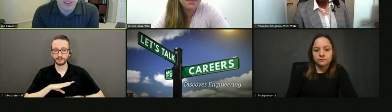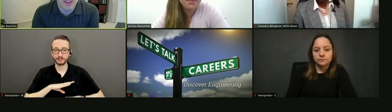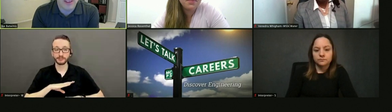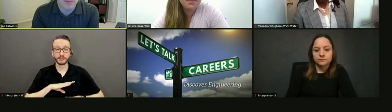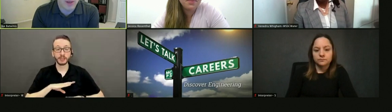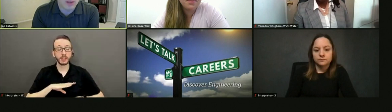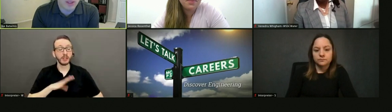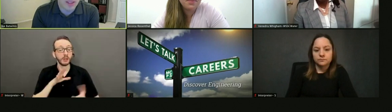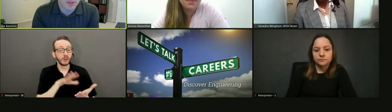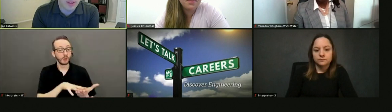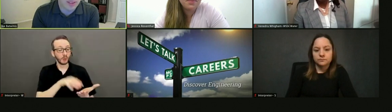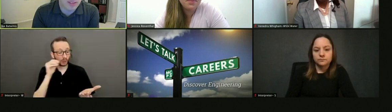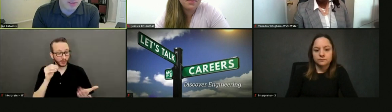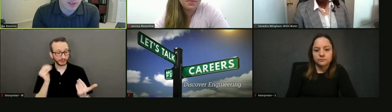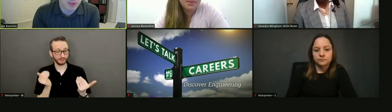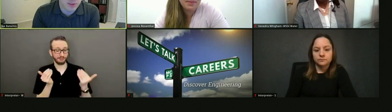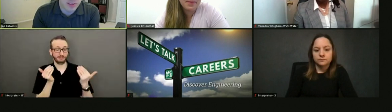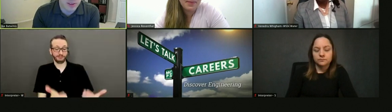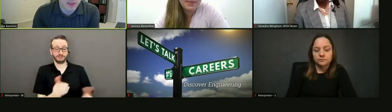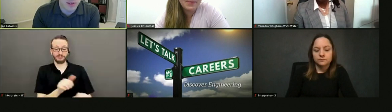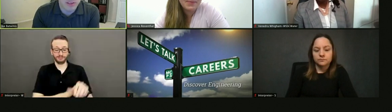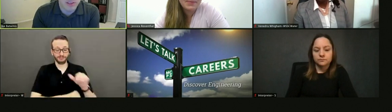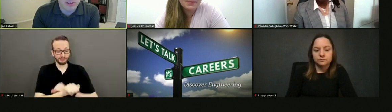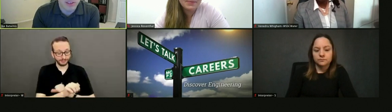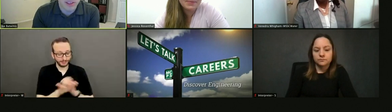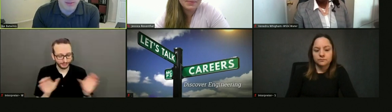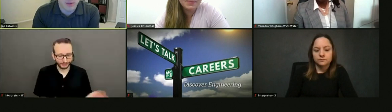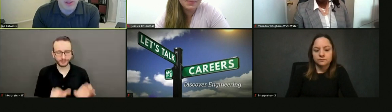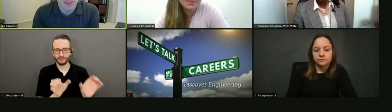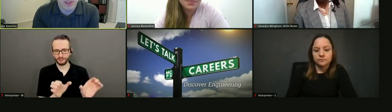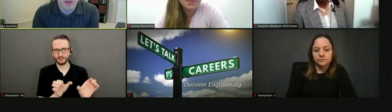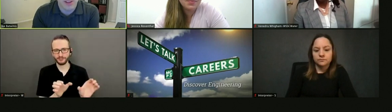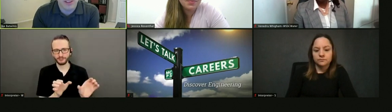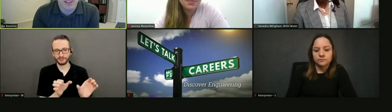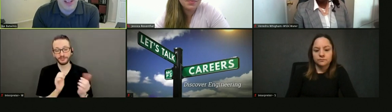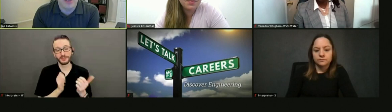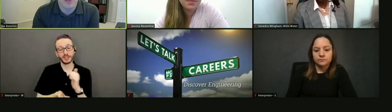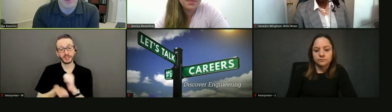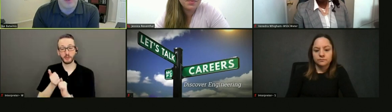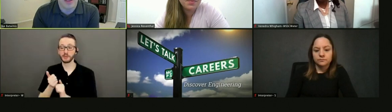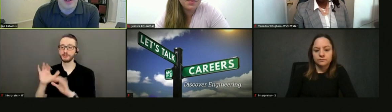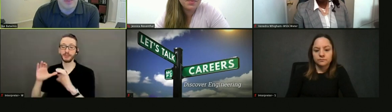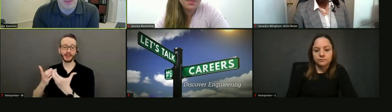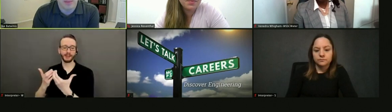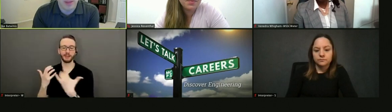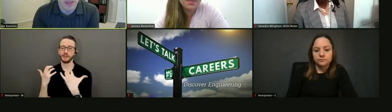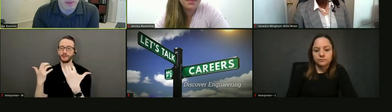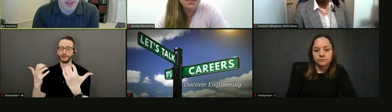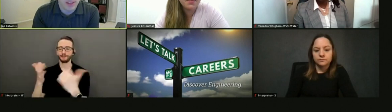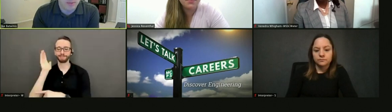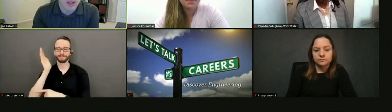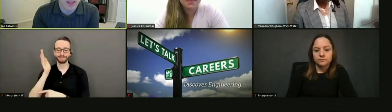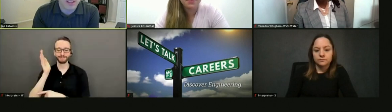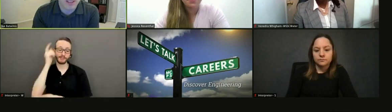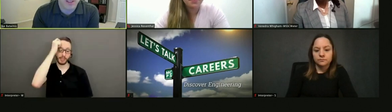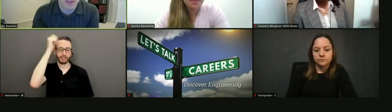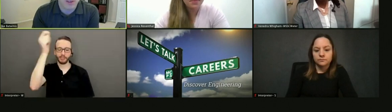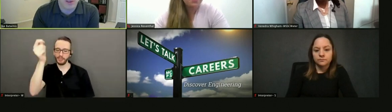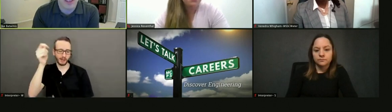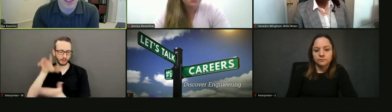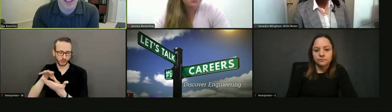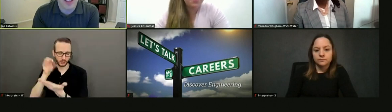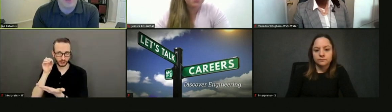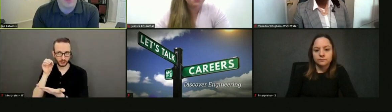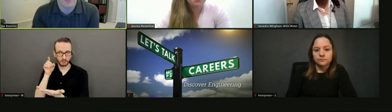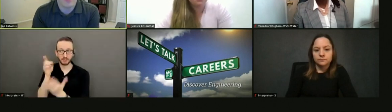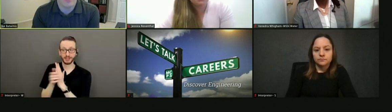And you learn a ton by doing that, because, you know, mostly it's theoretical in the classroom, and being able to actually apply the skills that you're